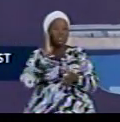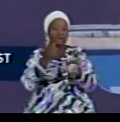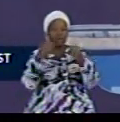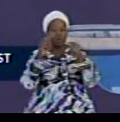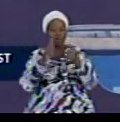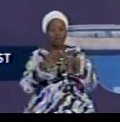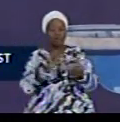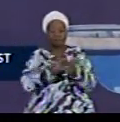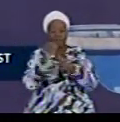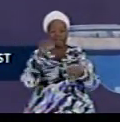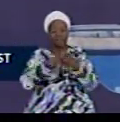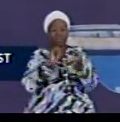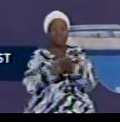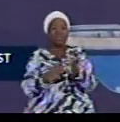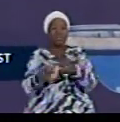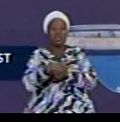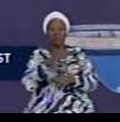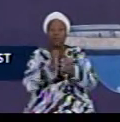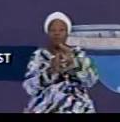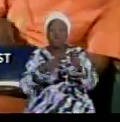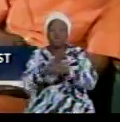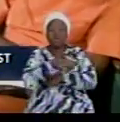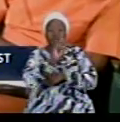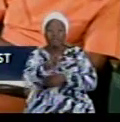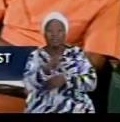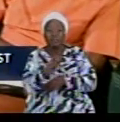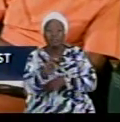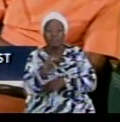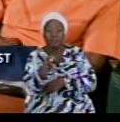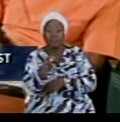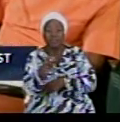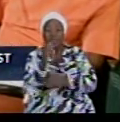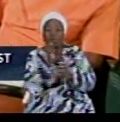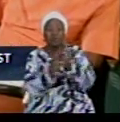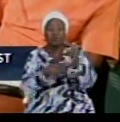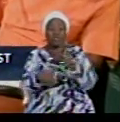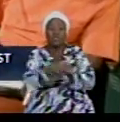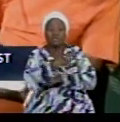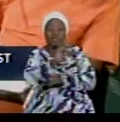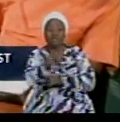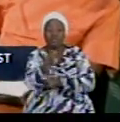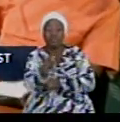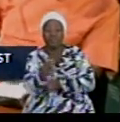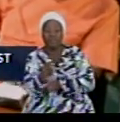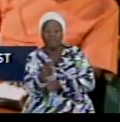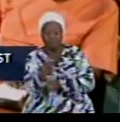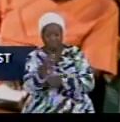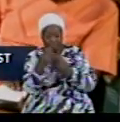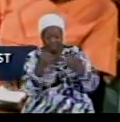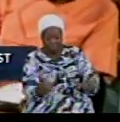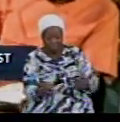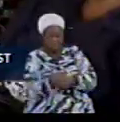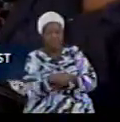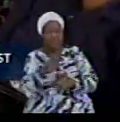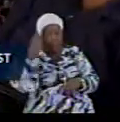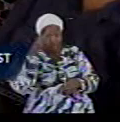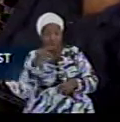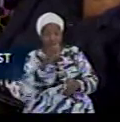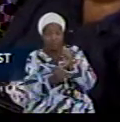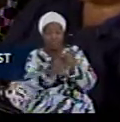that day. Which day? Day. I say which day? Day. For you, which